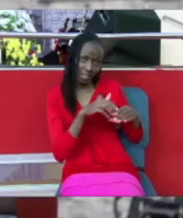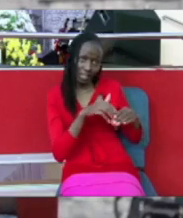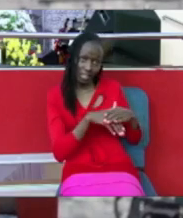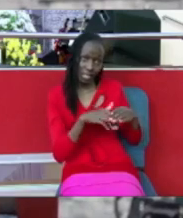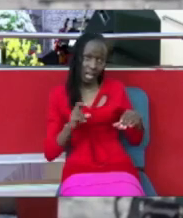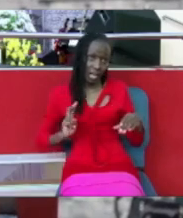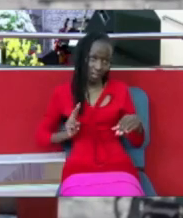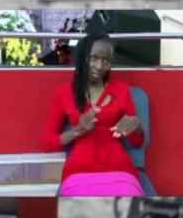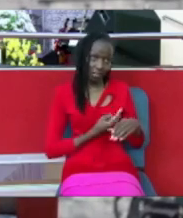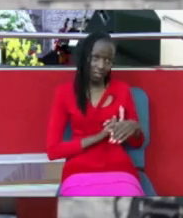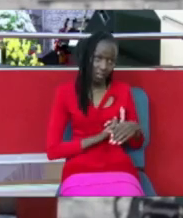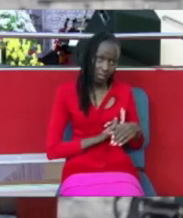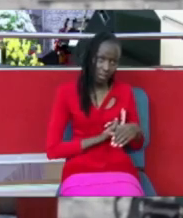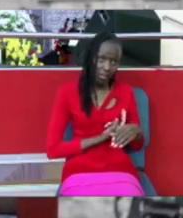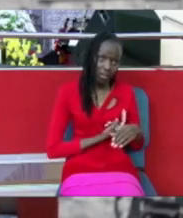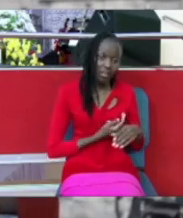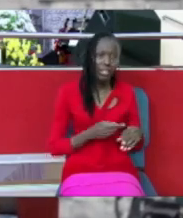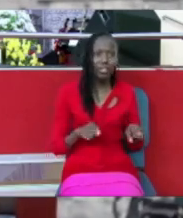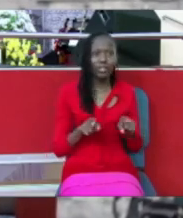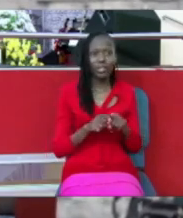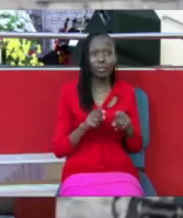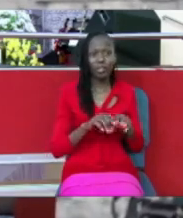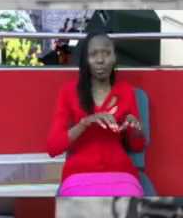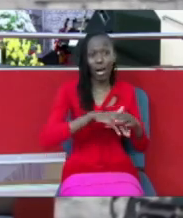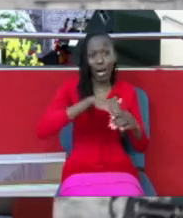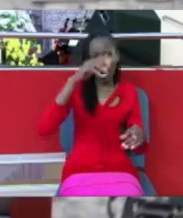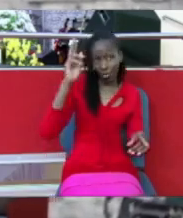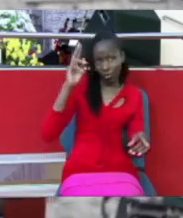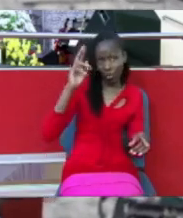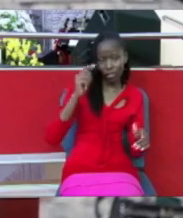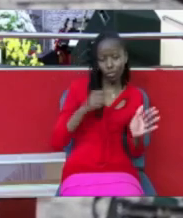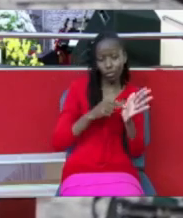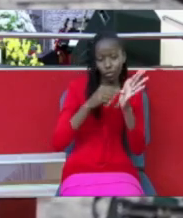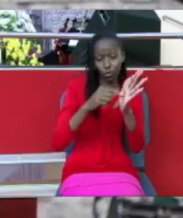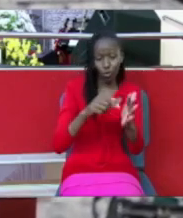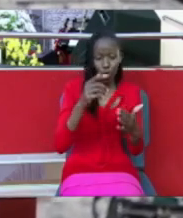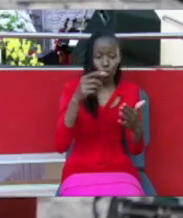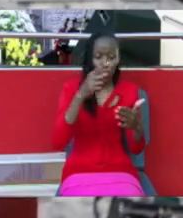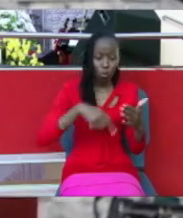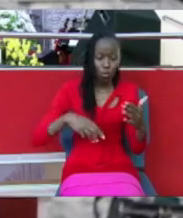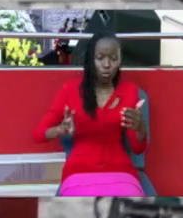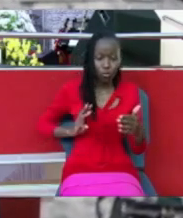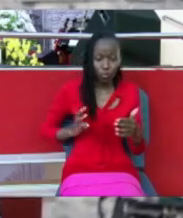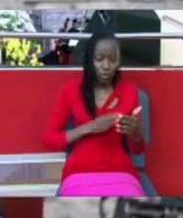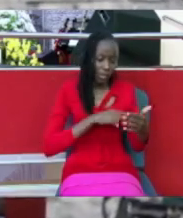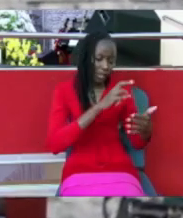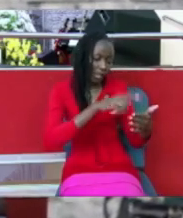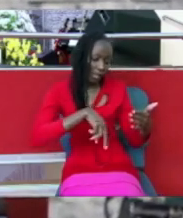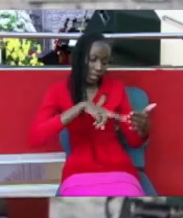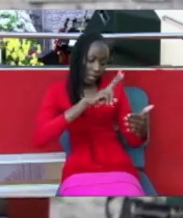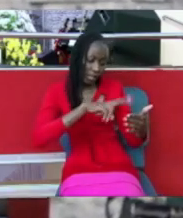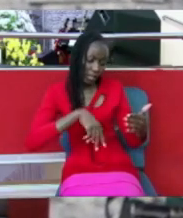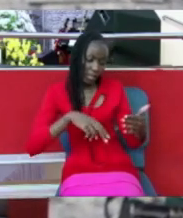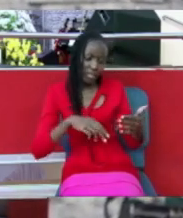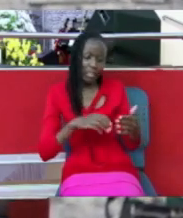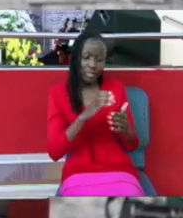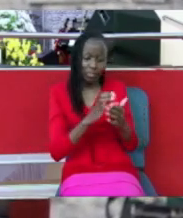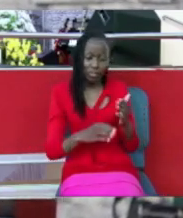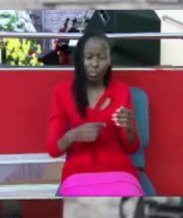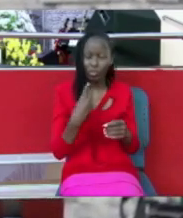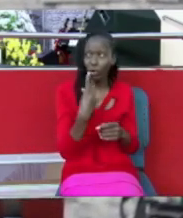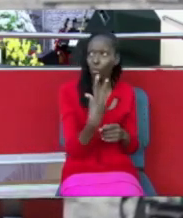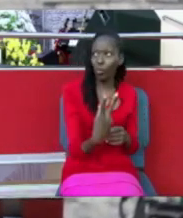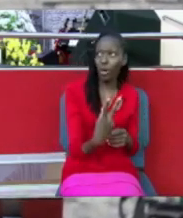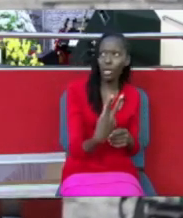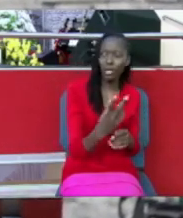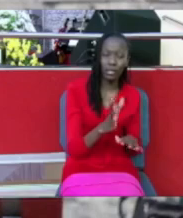kazi ndani. Then the outside will reflect what we read in Psalms chapter 1. Basi nje itadhihirisha tuliyoyasoma